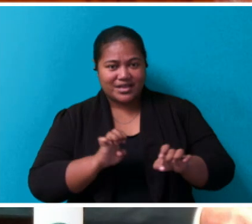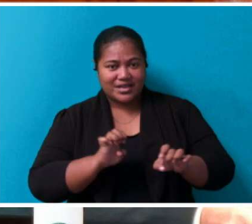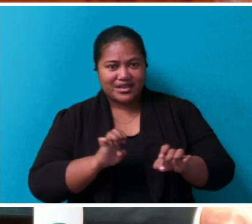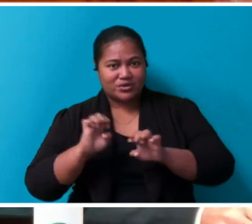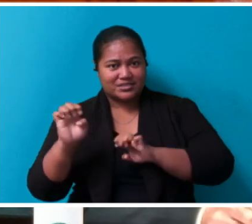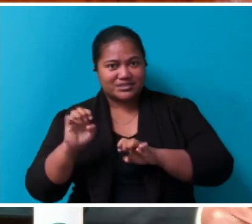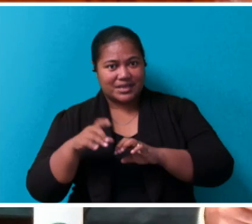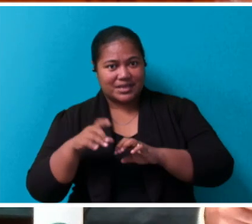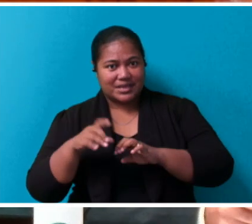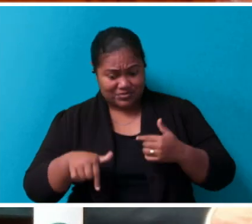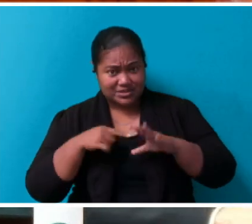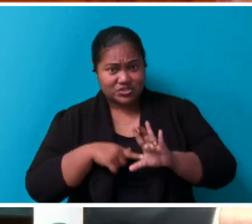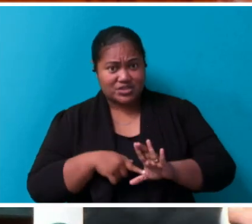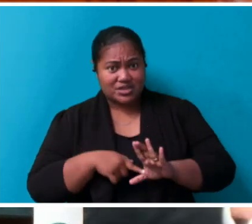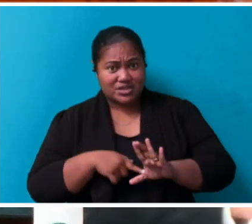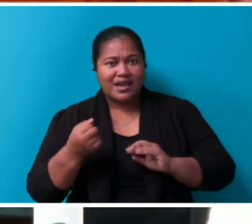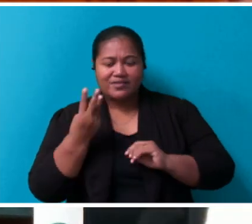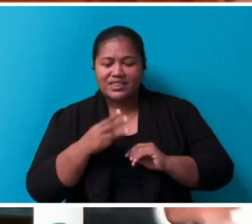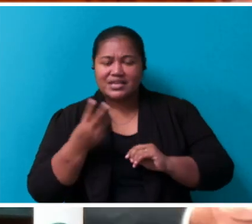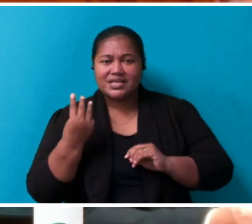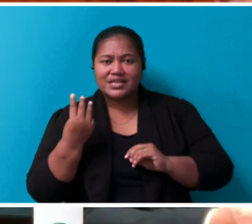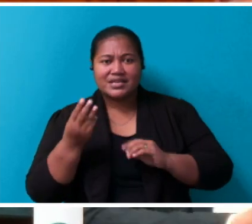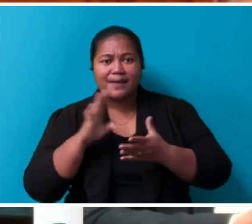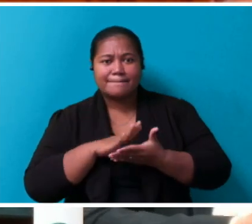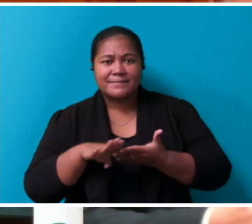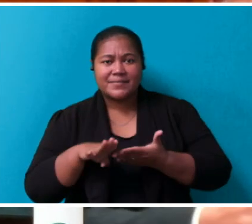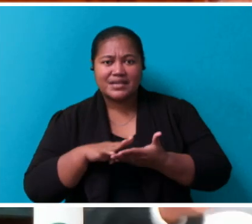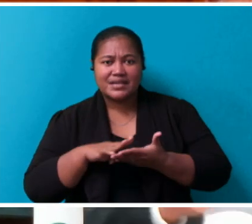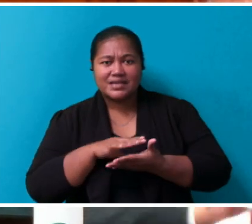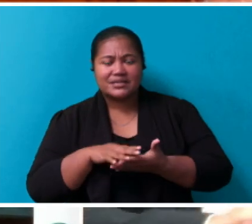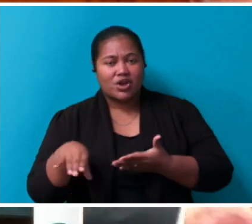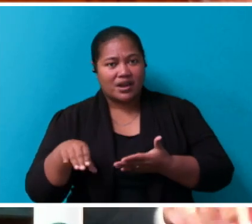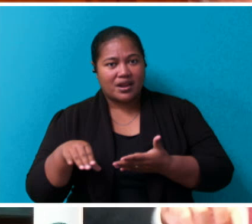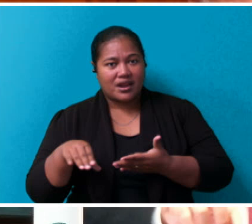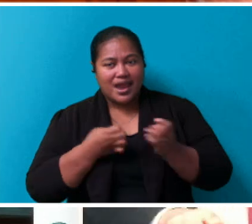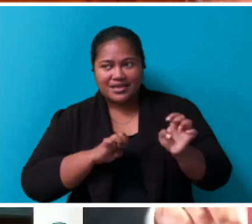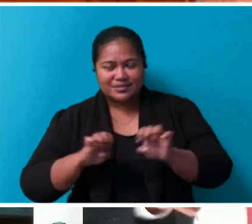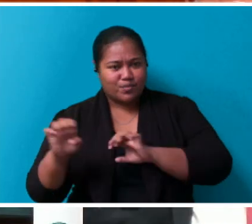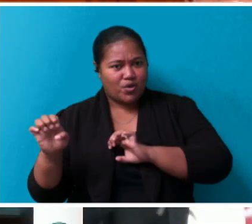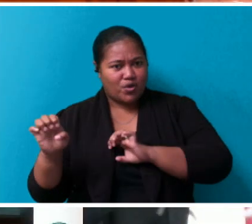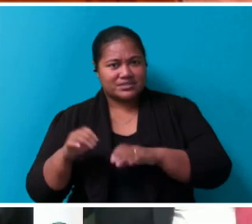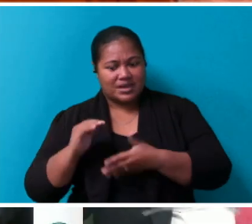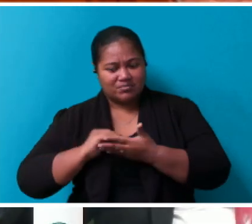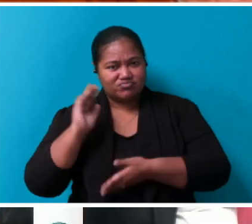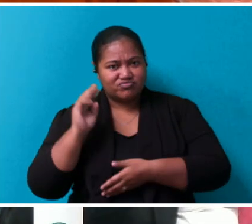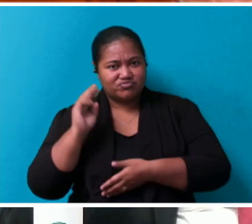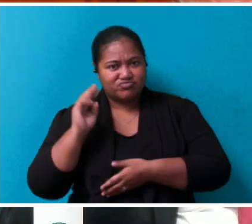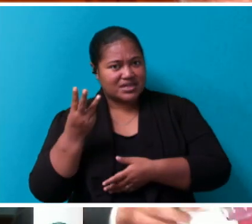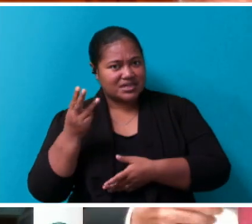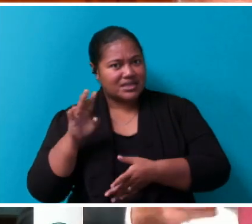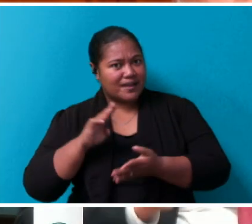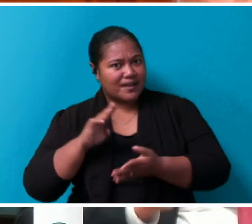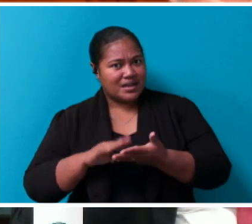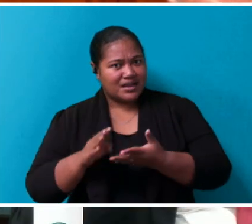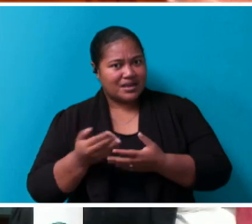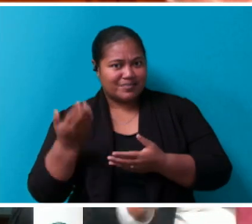year, facilitated 33 million in exports, an increase of 3 million from the previous year, growing